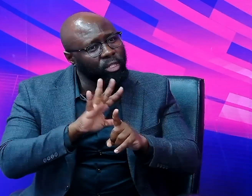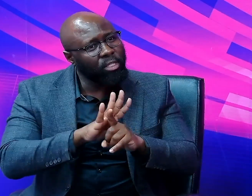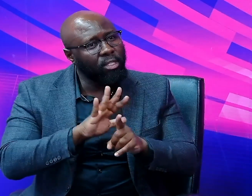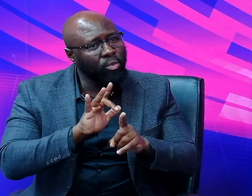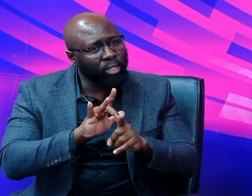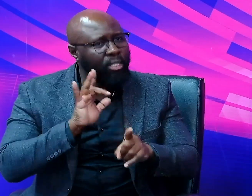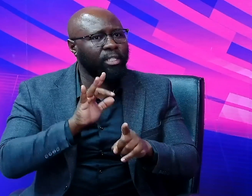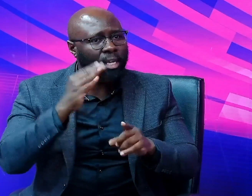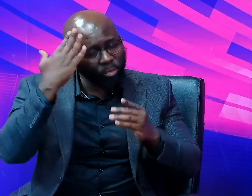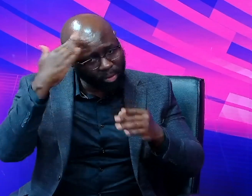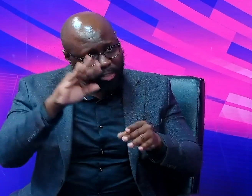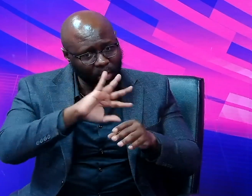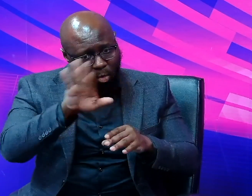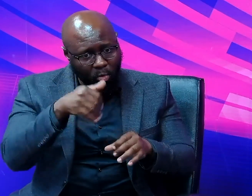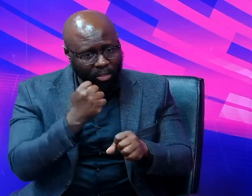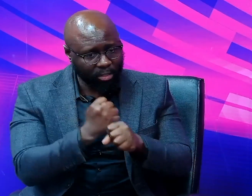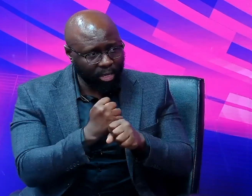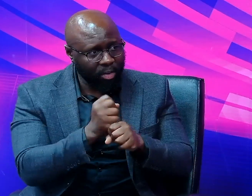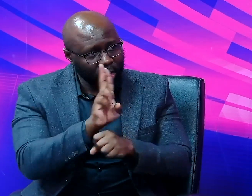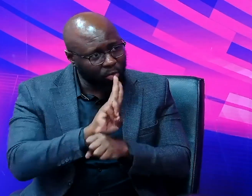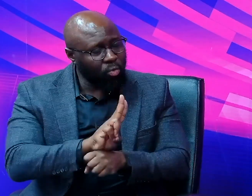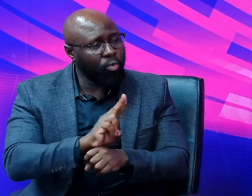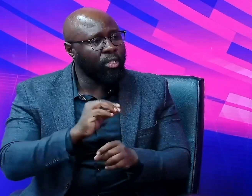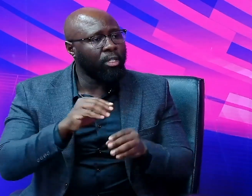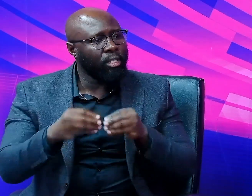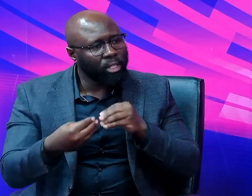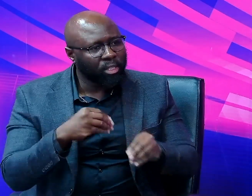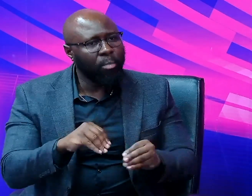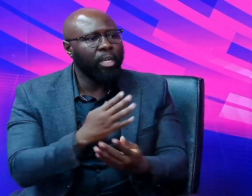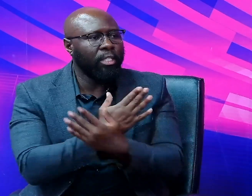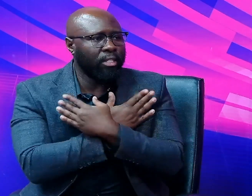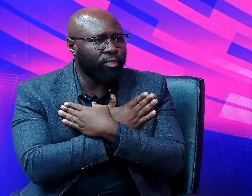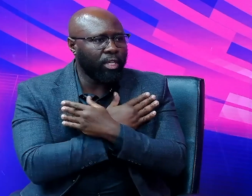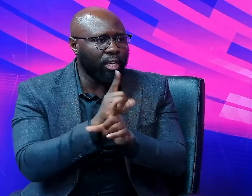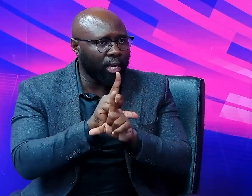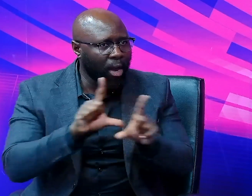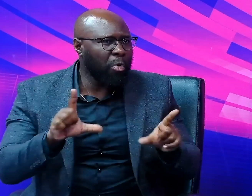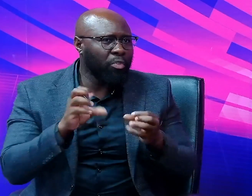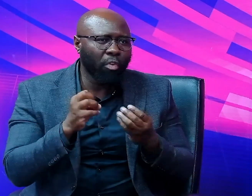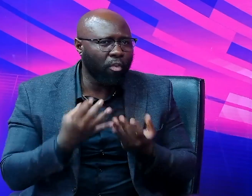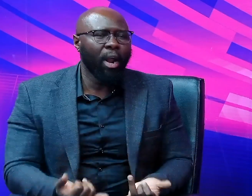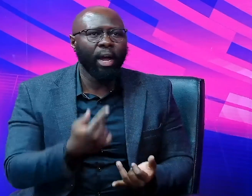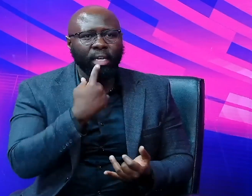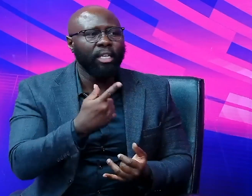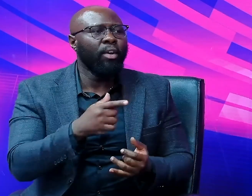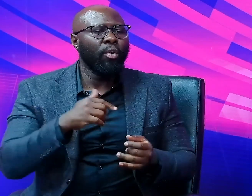True. So we try to sensitize and to raise awareness to the staff to use disability-friendly language.